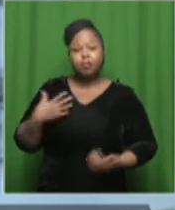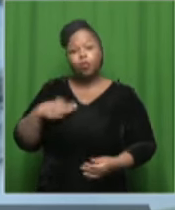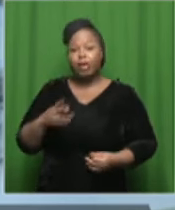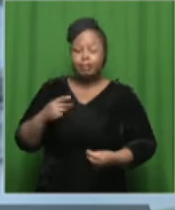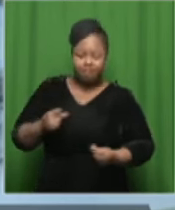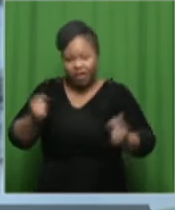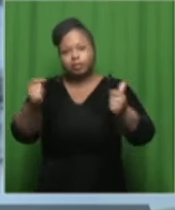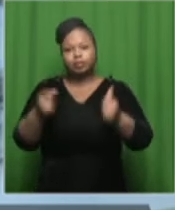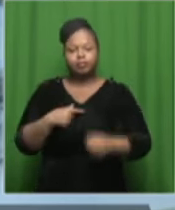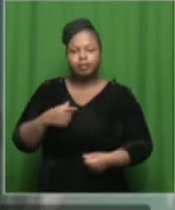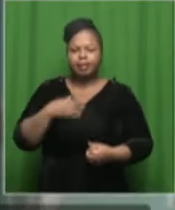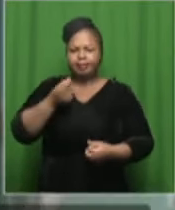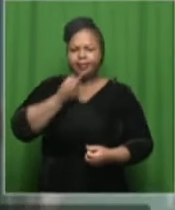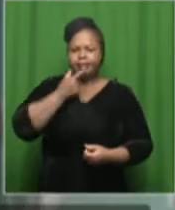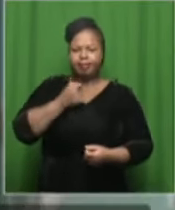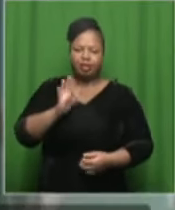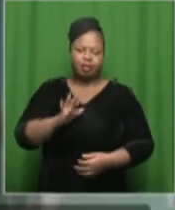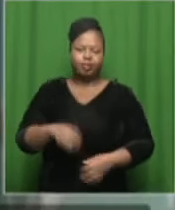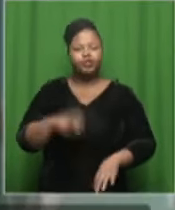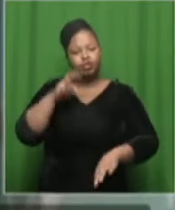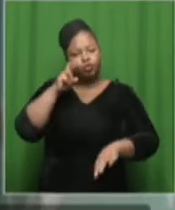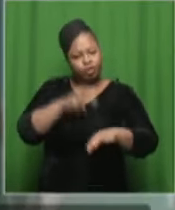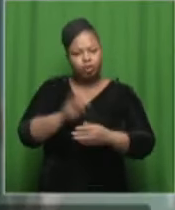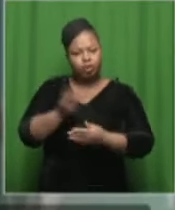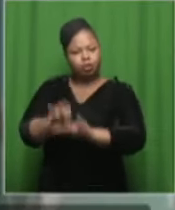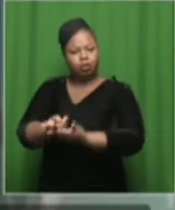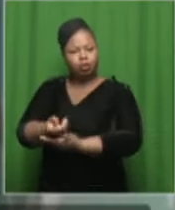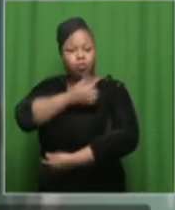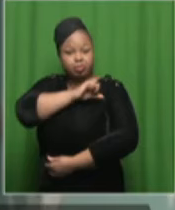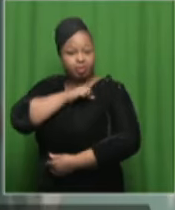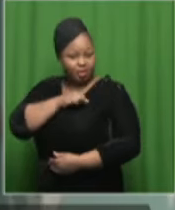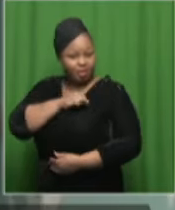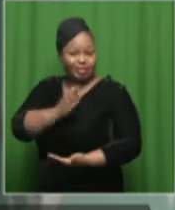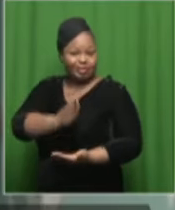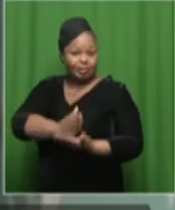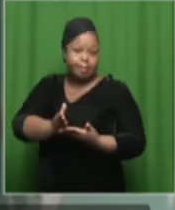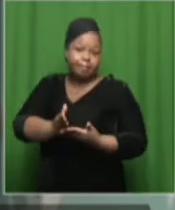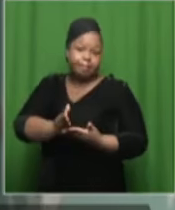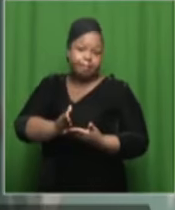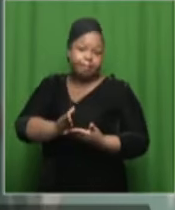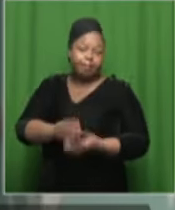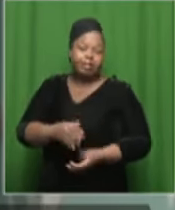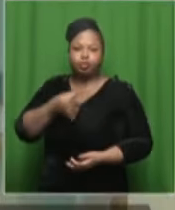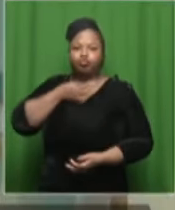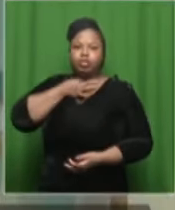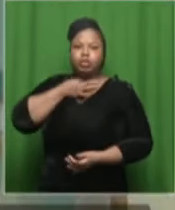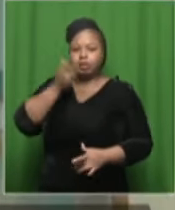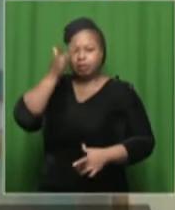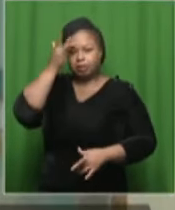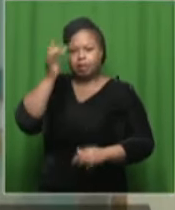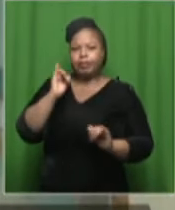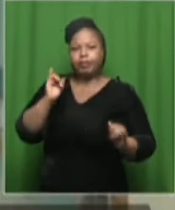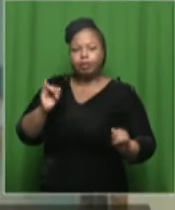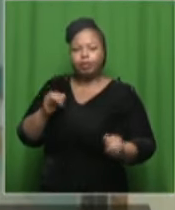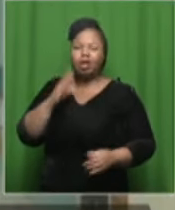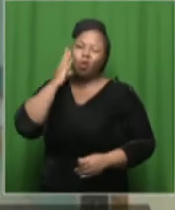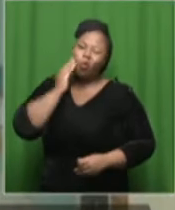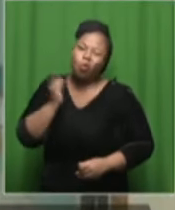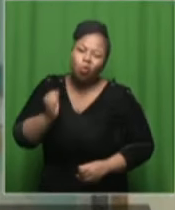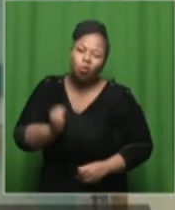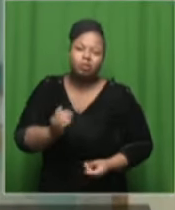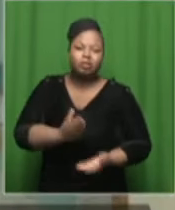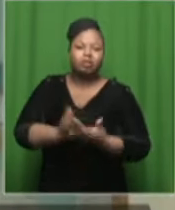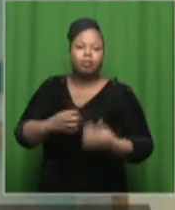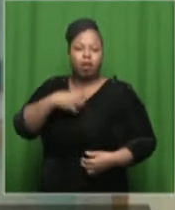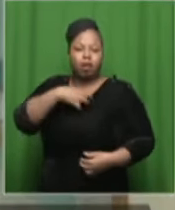the important thing. For people who need to be hospitalized because they're that sick or they're at risk for severe disease, like your elderly or those with